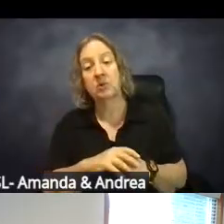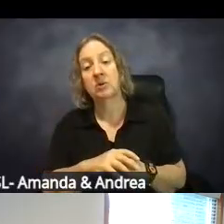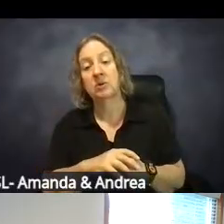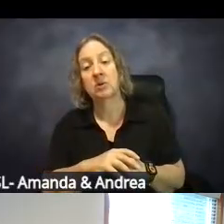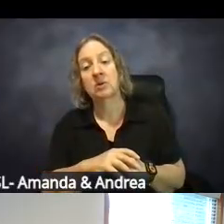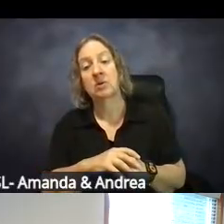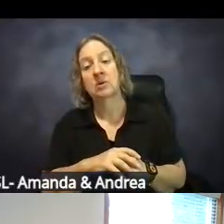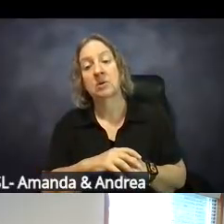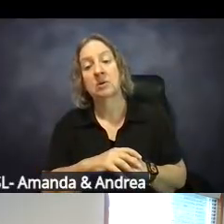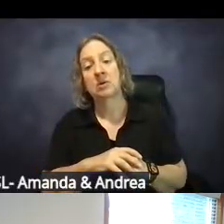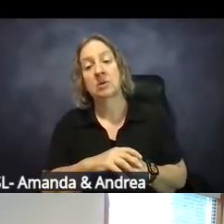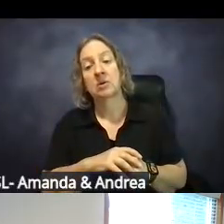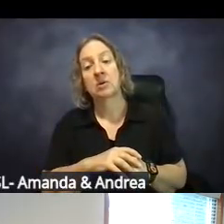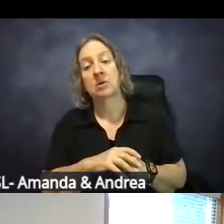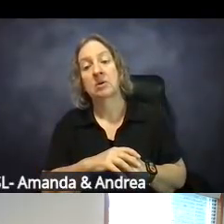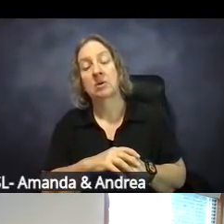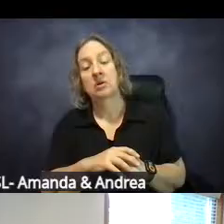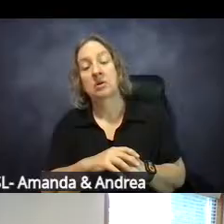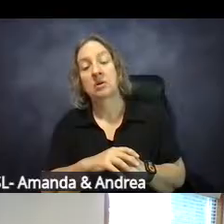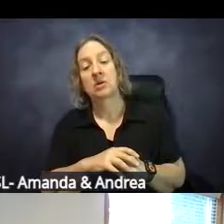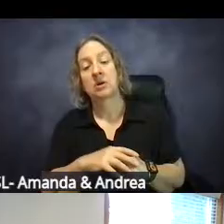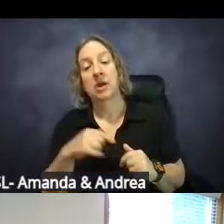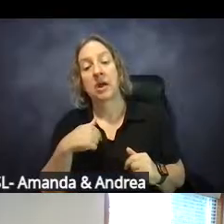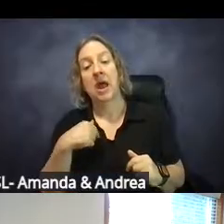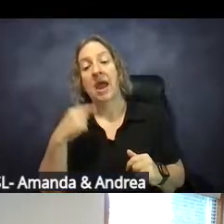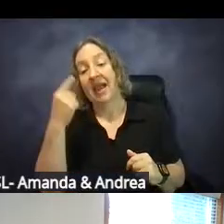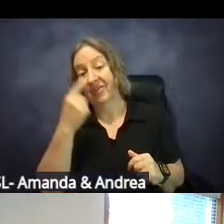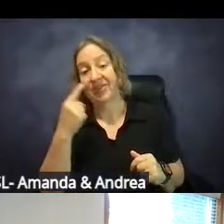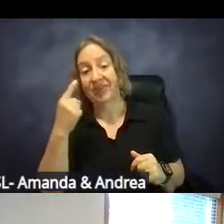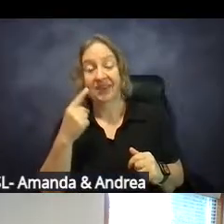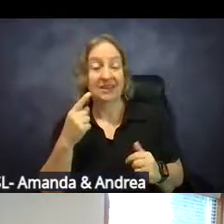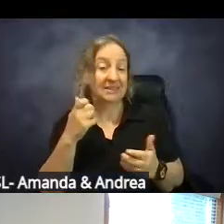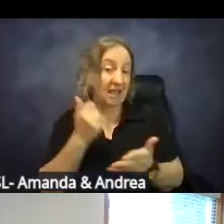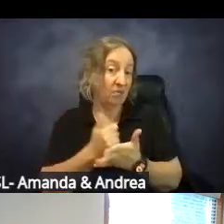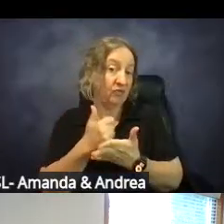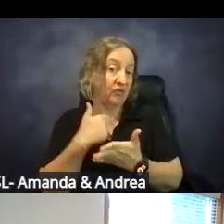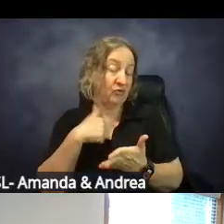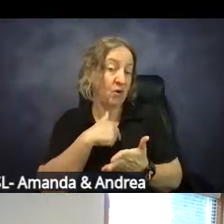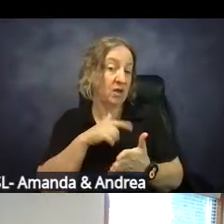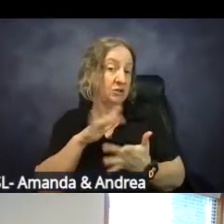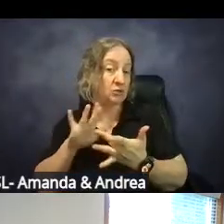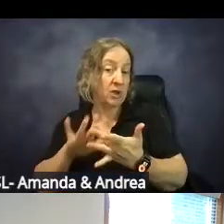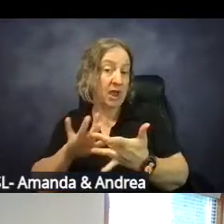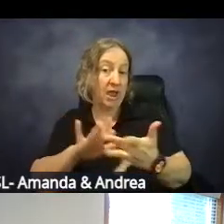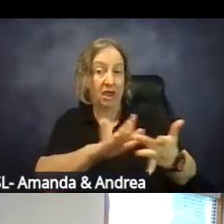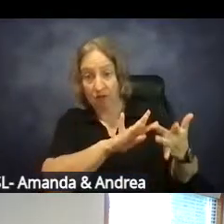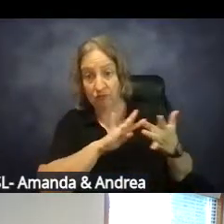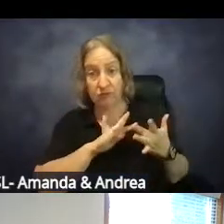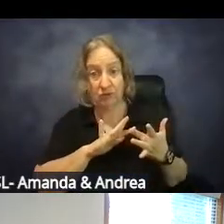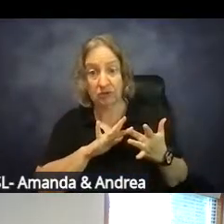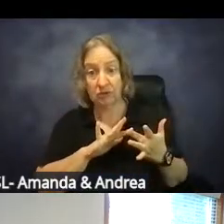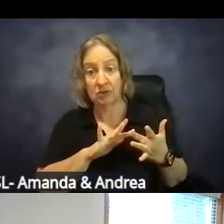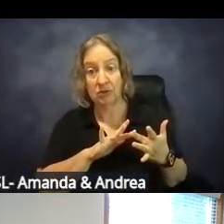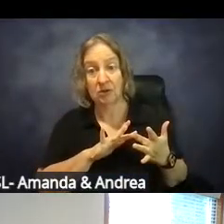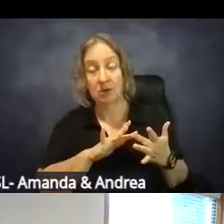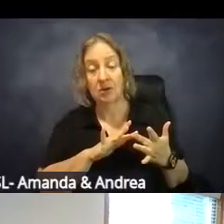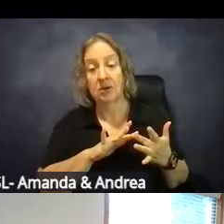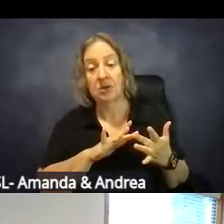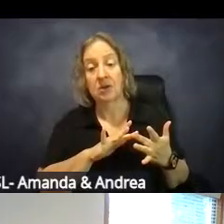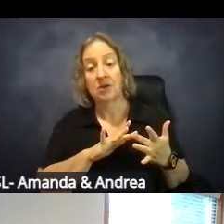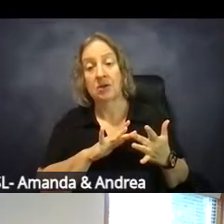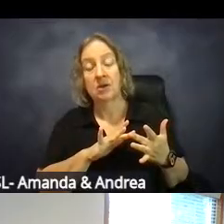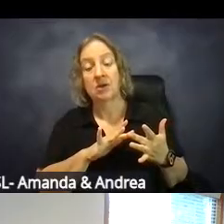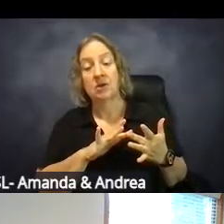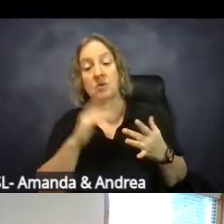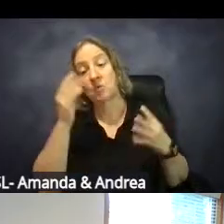And I do think it's useful for us to have an outreach strategy that is thinking